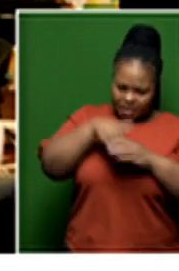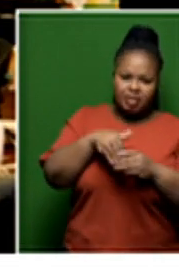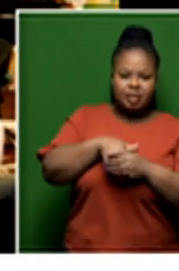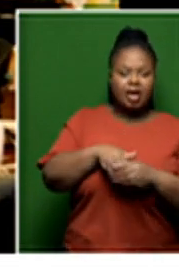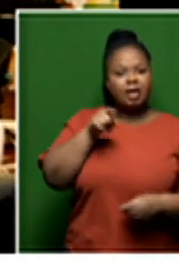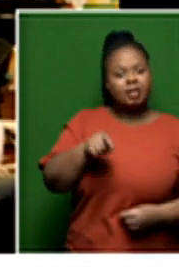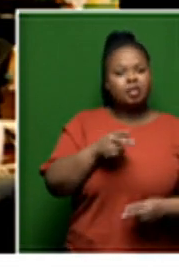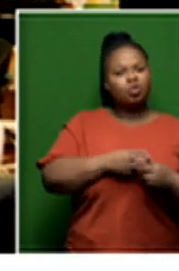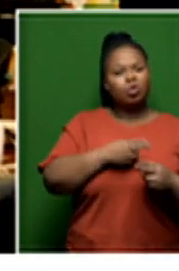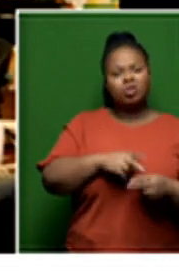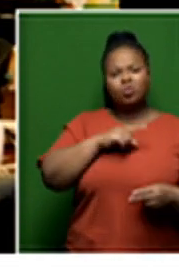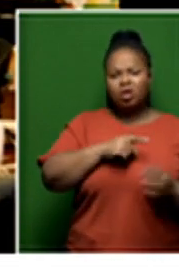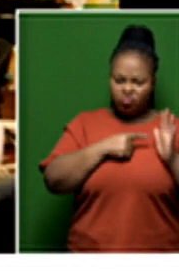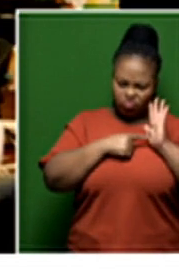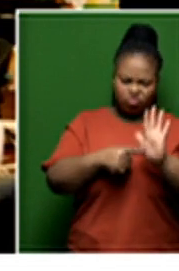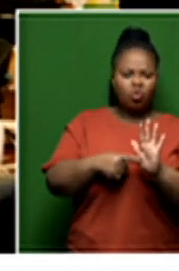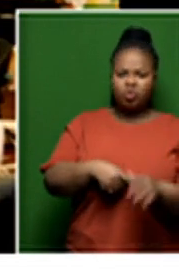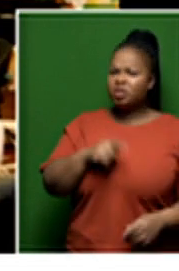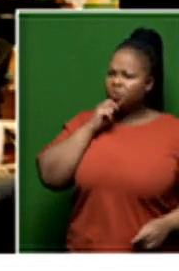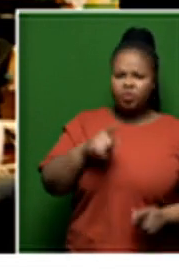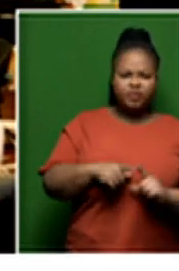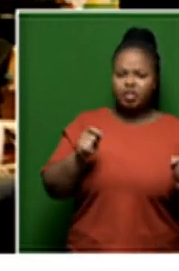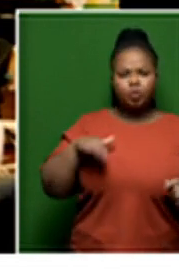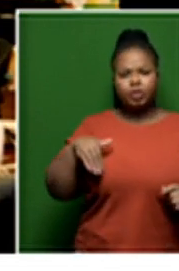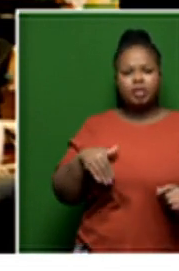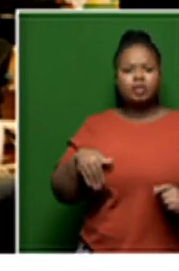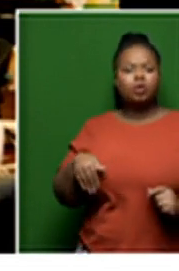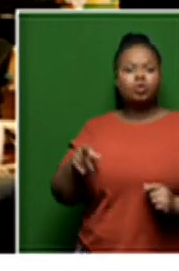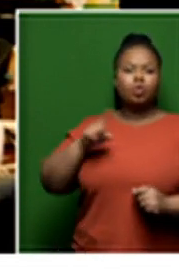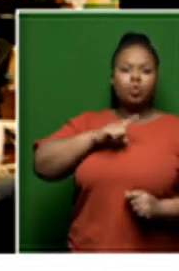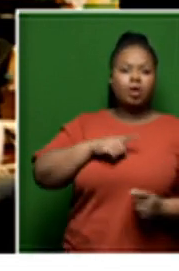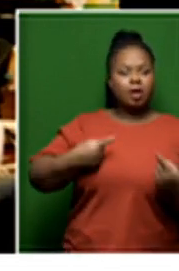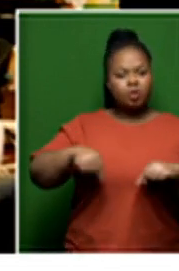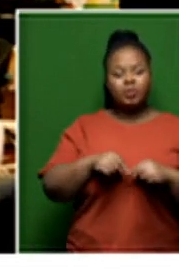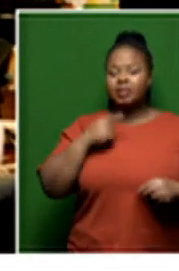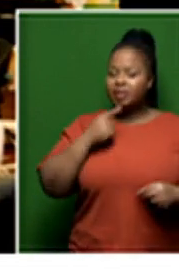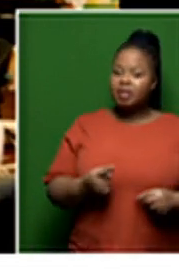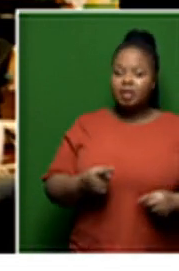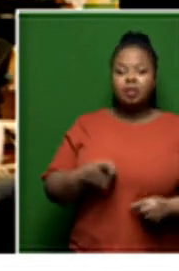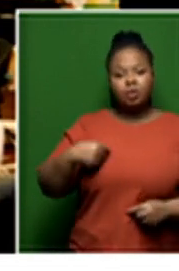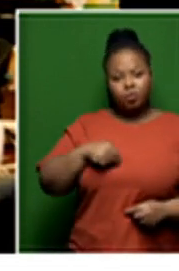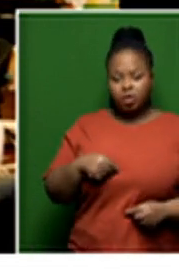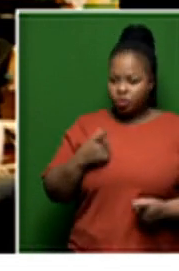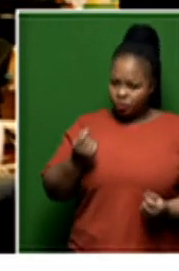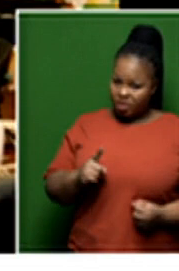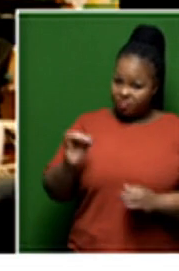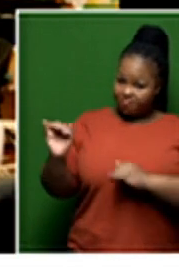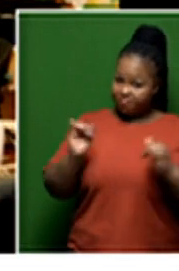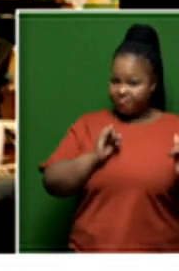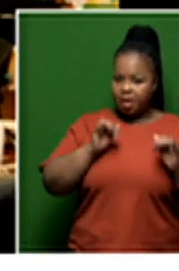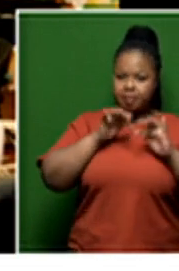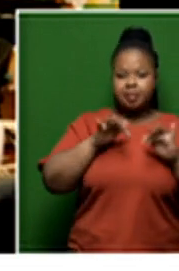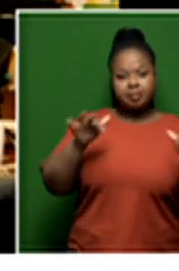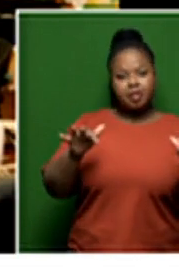that particular structure, which clearly indicated that that structure was not complete. We did say that we were going to invite the